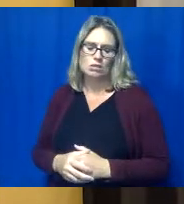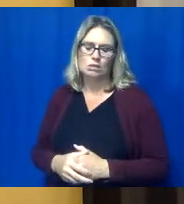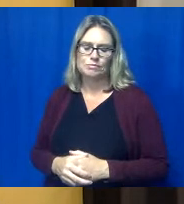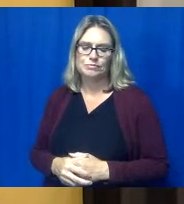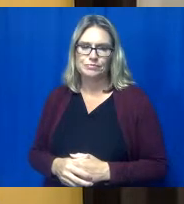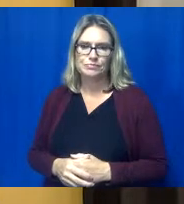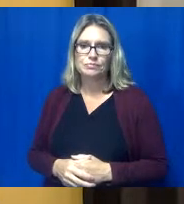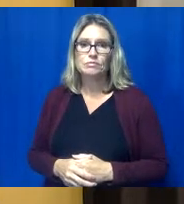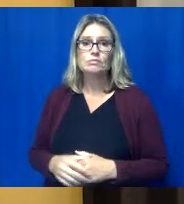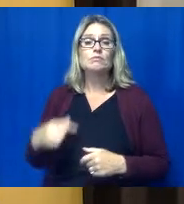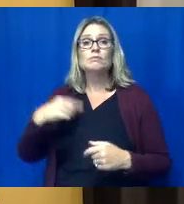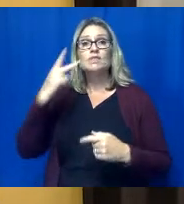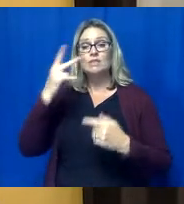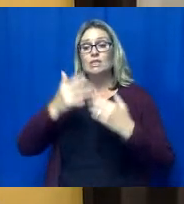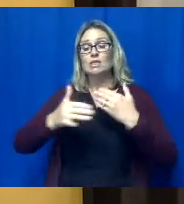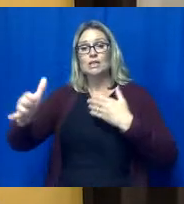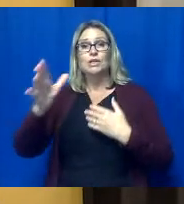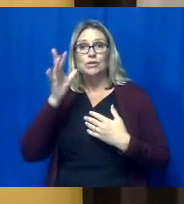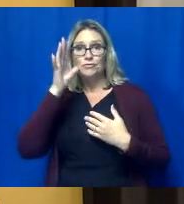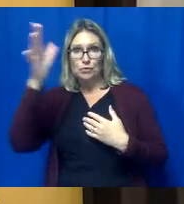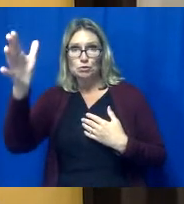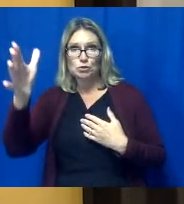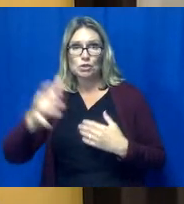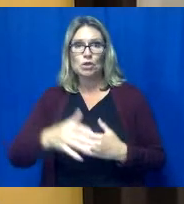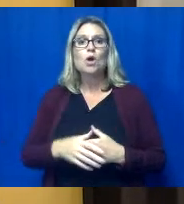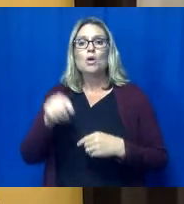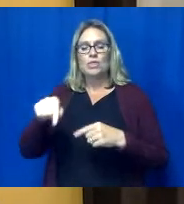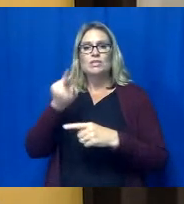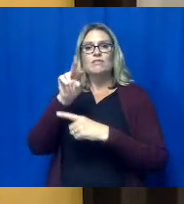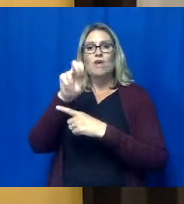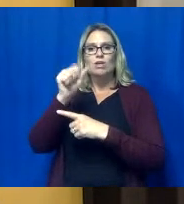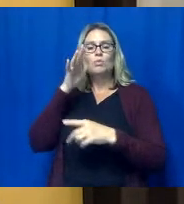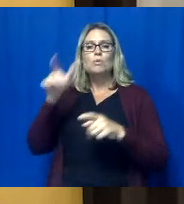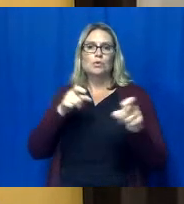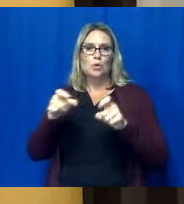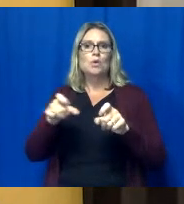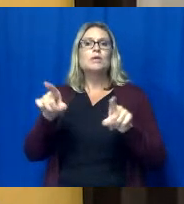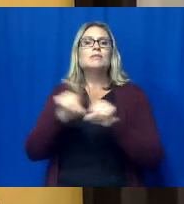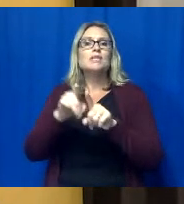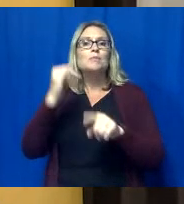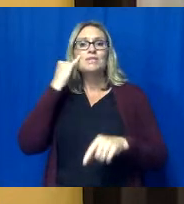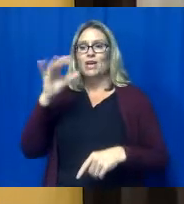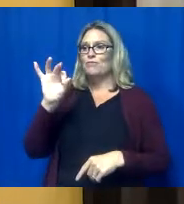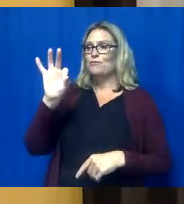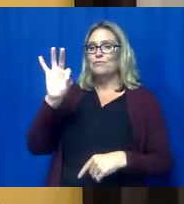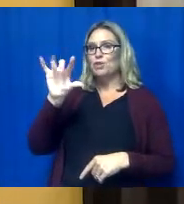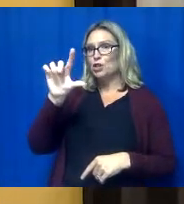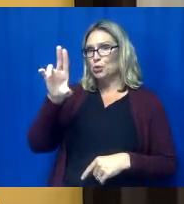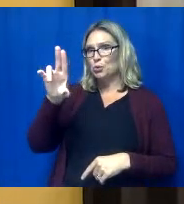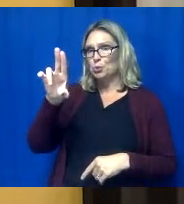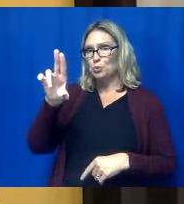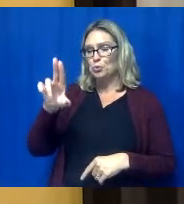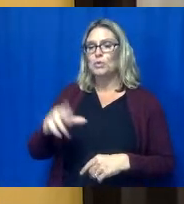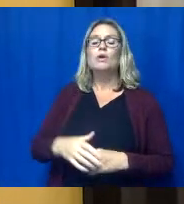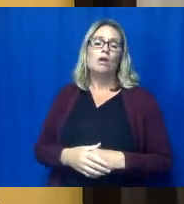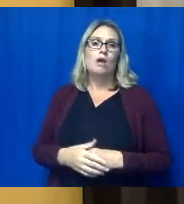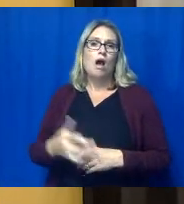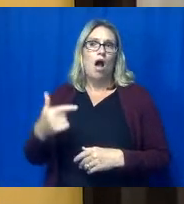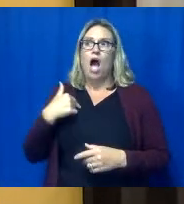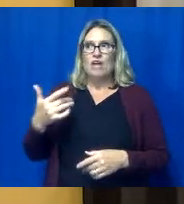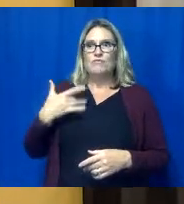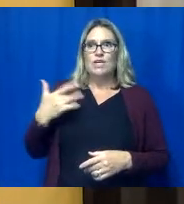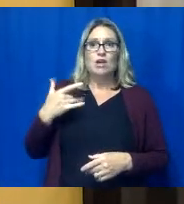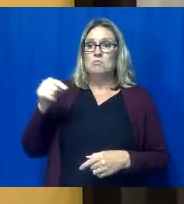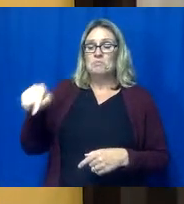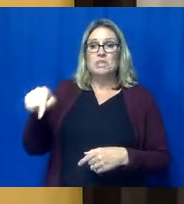future is that we will be able to control this virus the same way we control influenza. I would speculate that we'll be having an